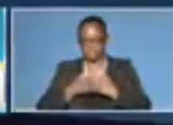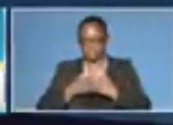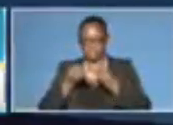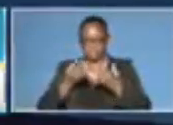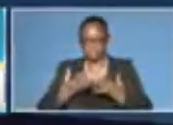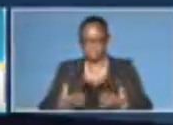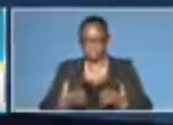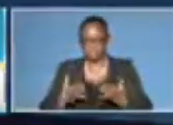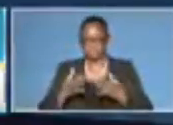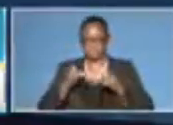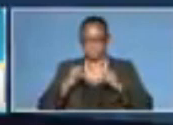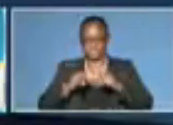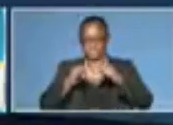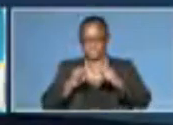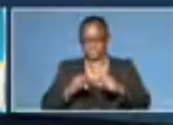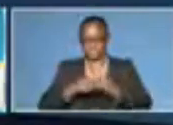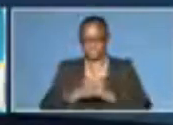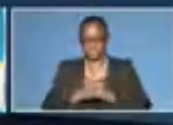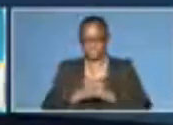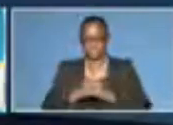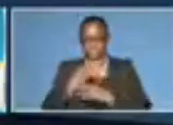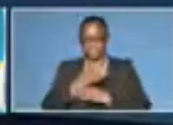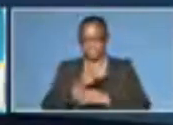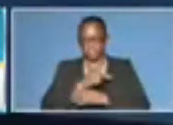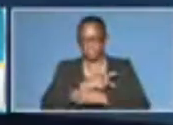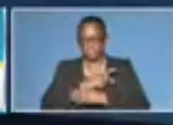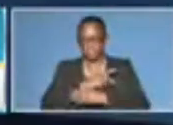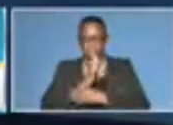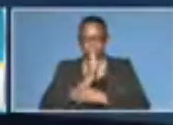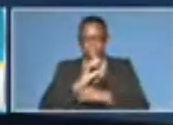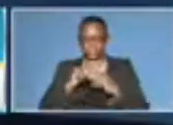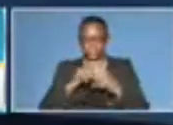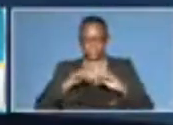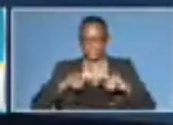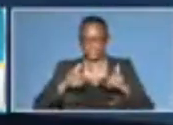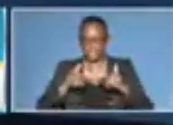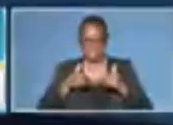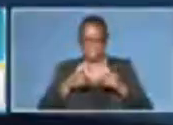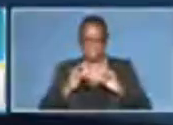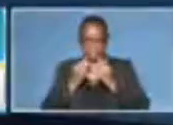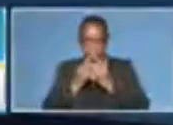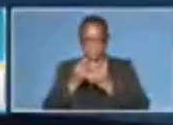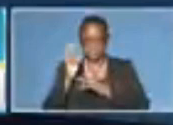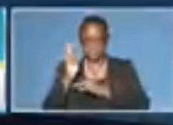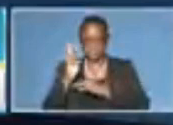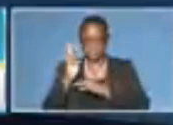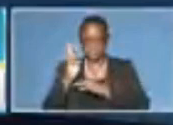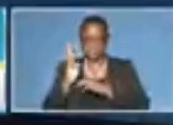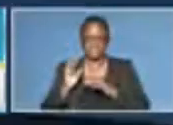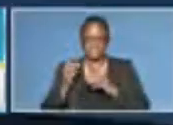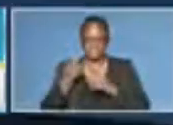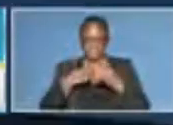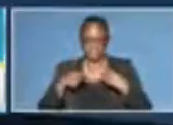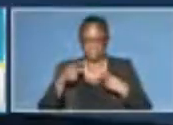lost maritime revenue. Corville Pyfrom reports on how it's bringing together 6 governmental agencies to make this